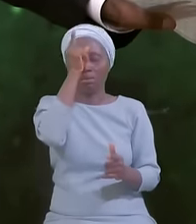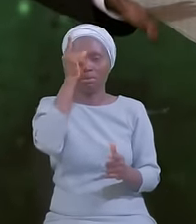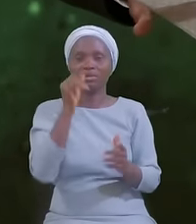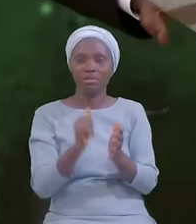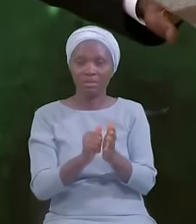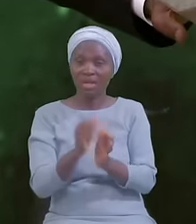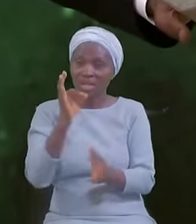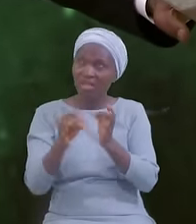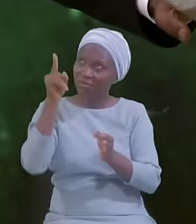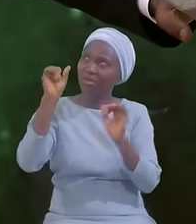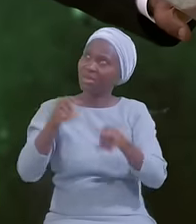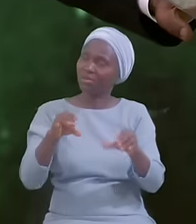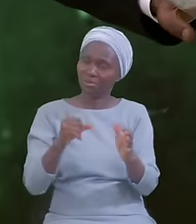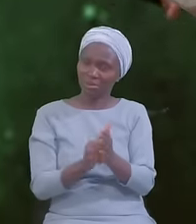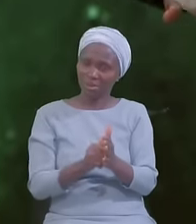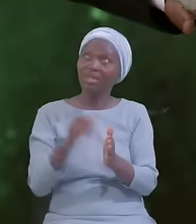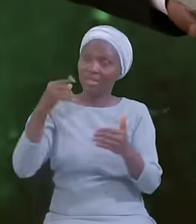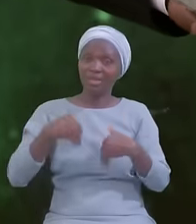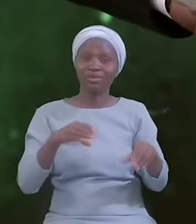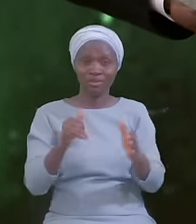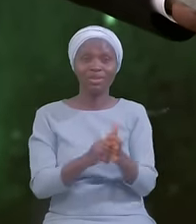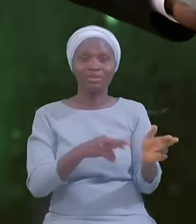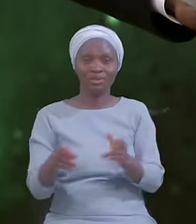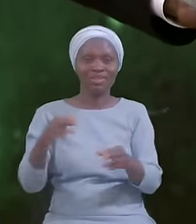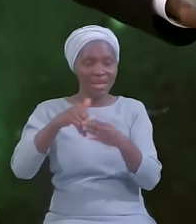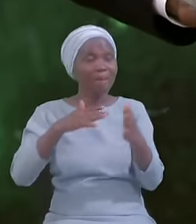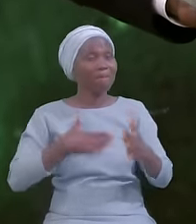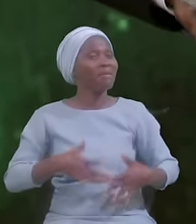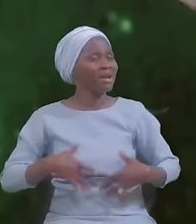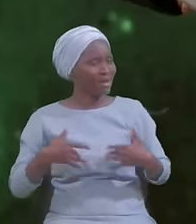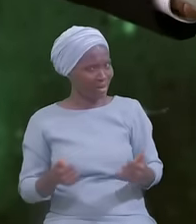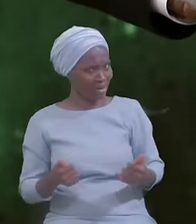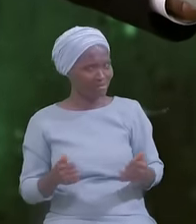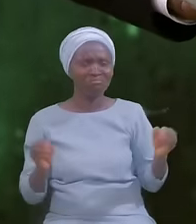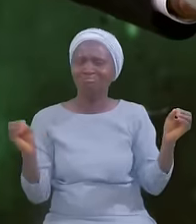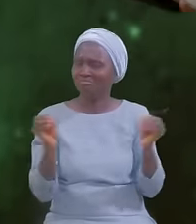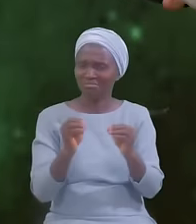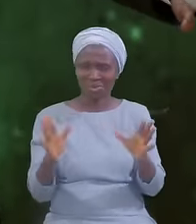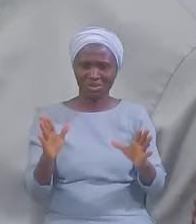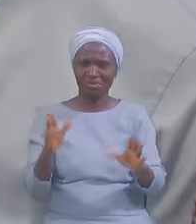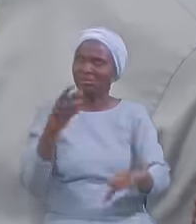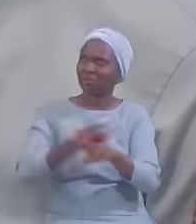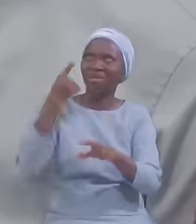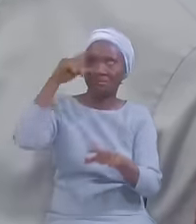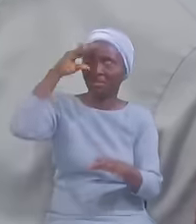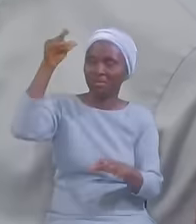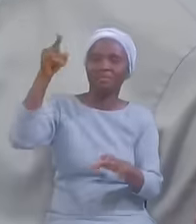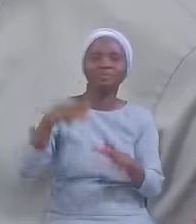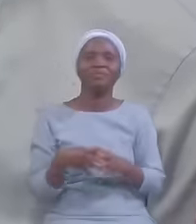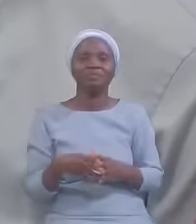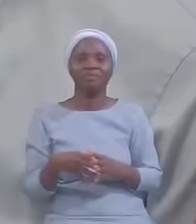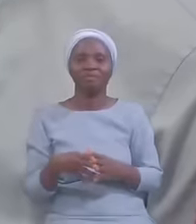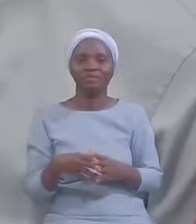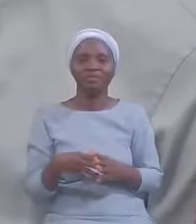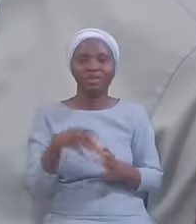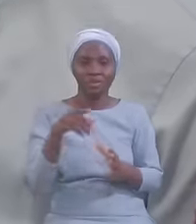can do that, and he has done that in my life, there's nothing too hard for him.